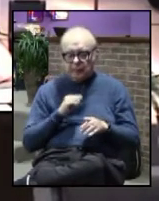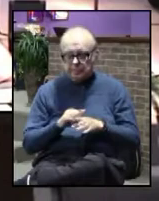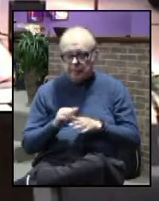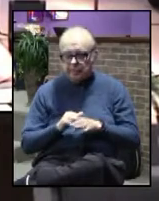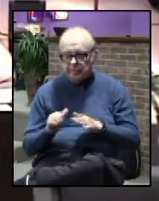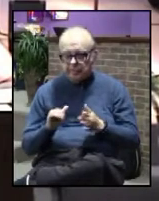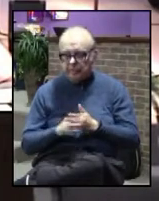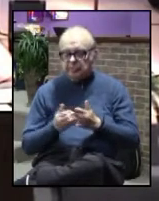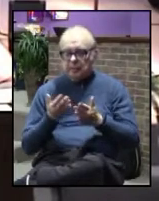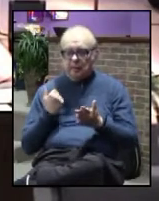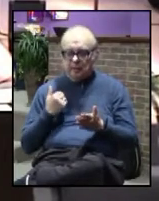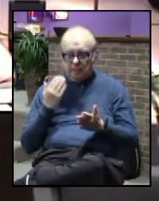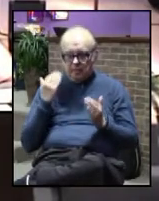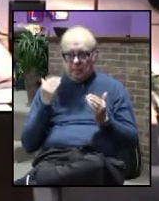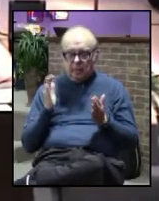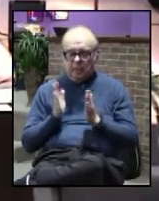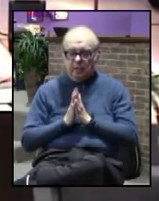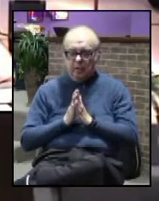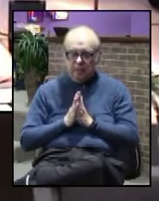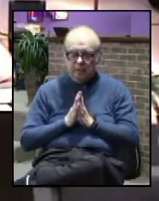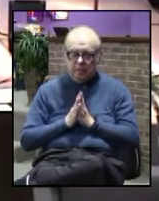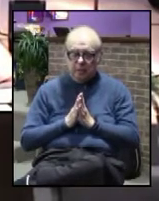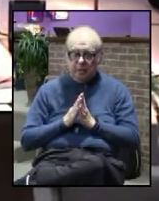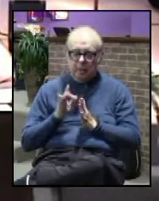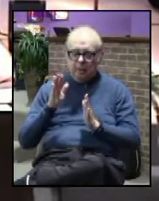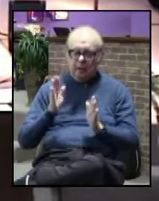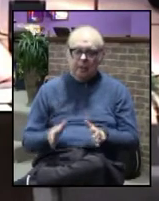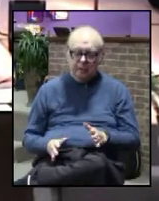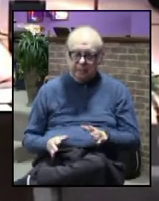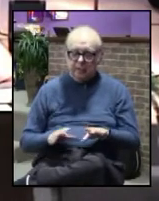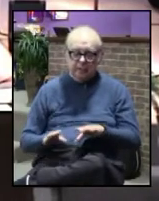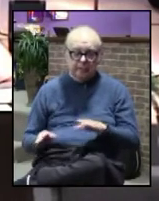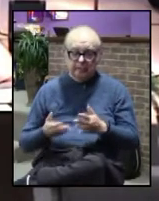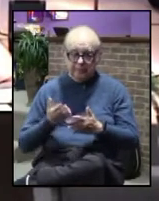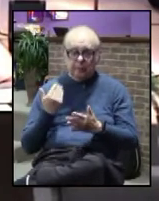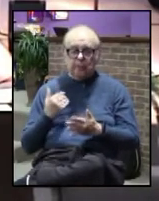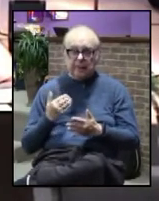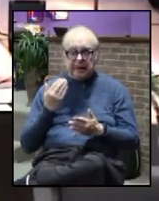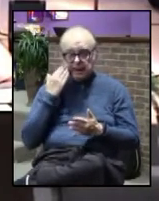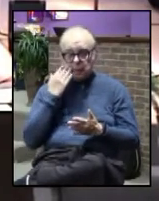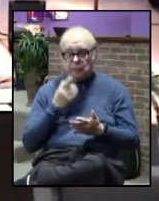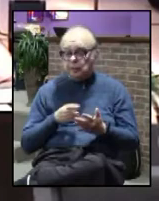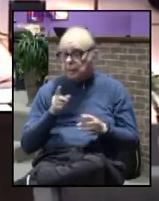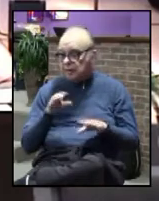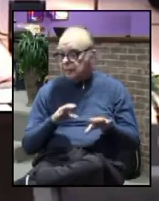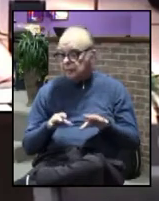before, but I hope and pray that he's done it in a simulator enough times that he knows what he's doing.